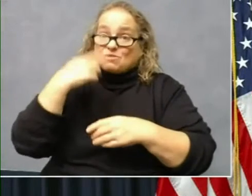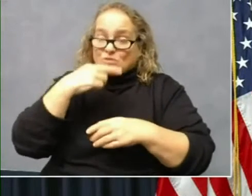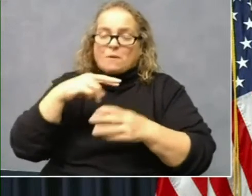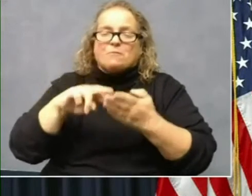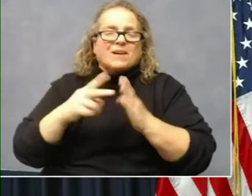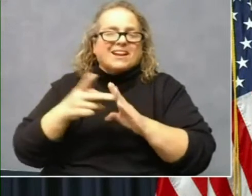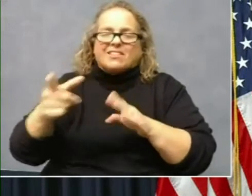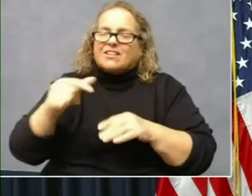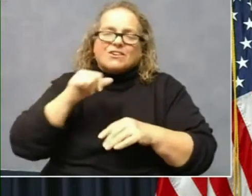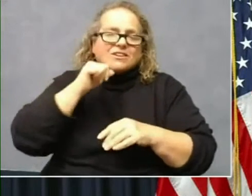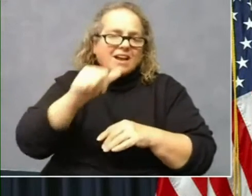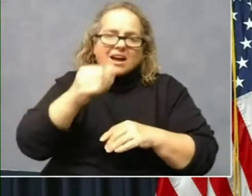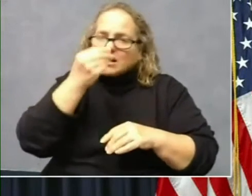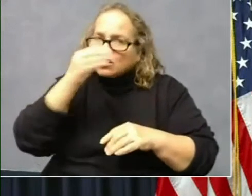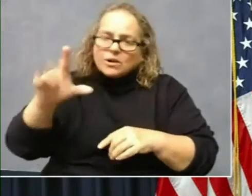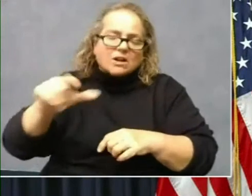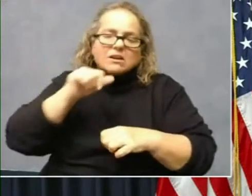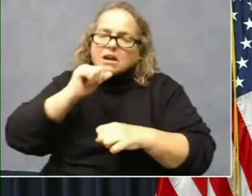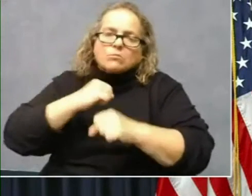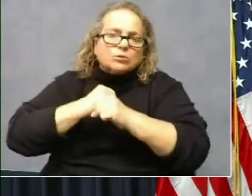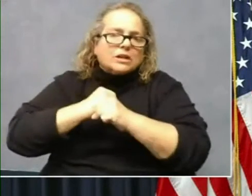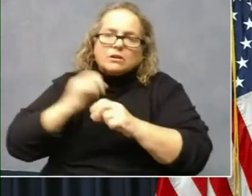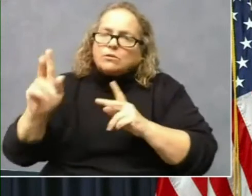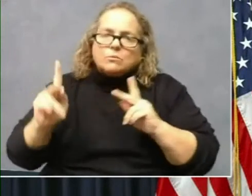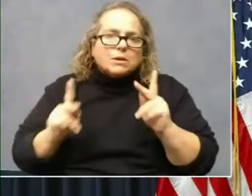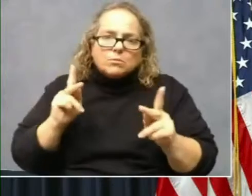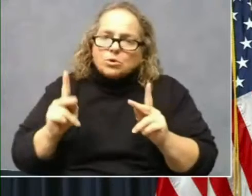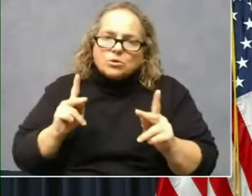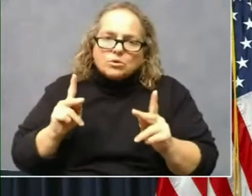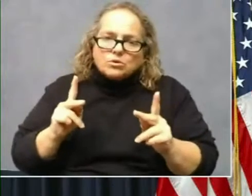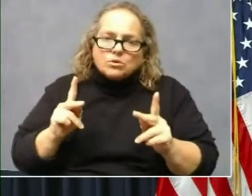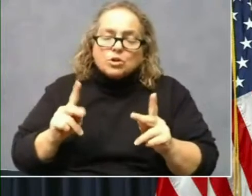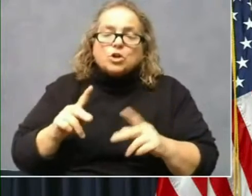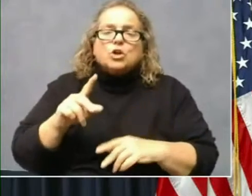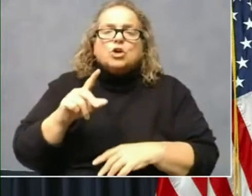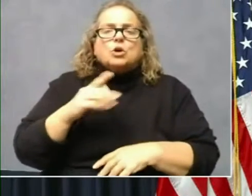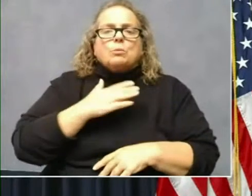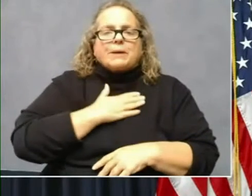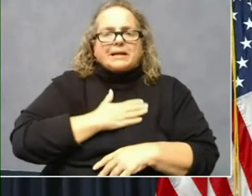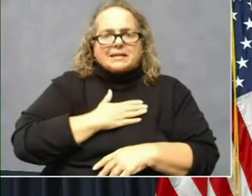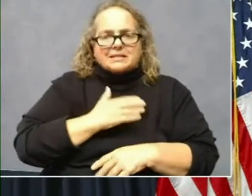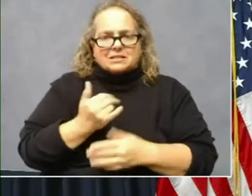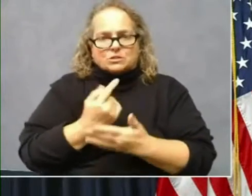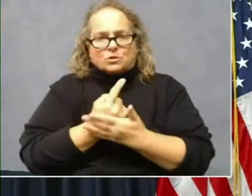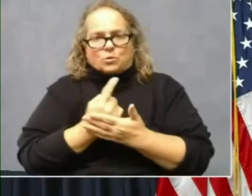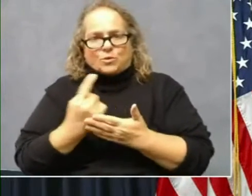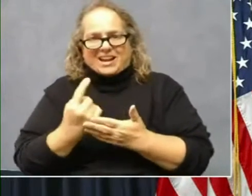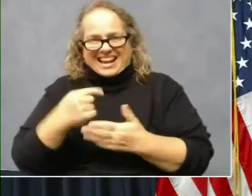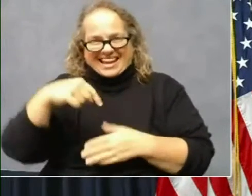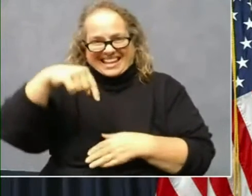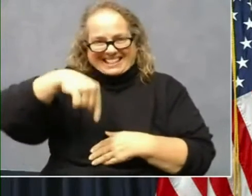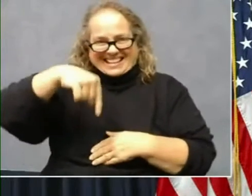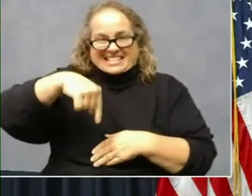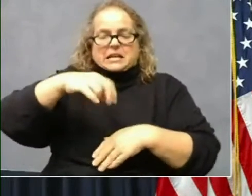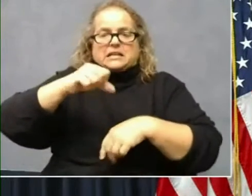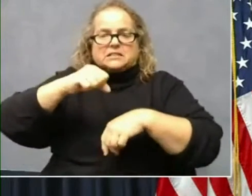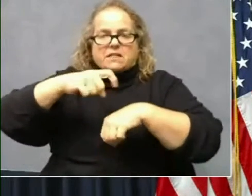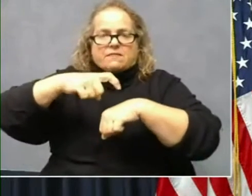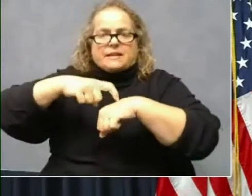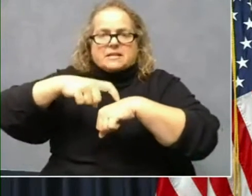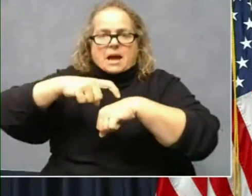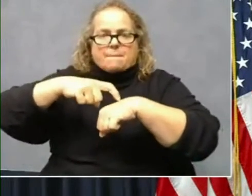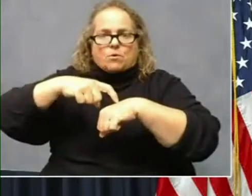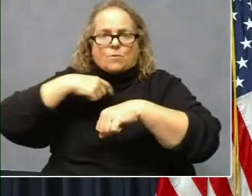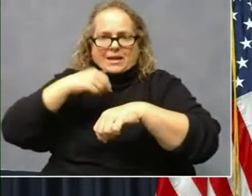this week. It could be that this is the time in the third wave, just like what we did in July, that we were able to slow it down